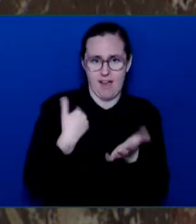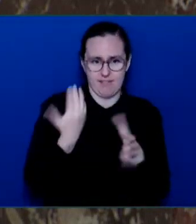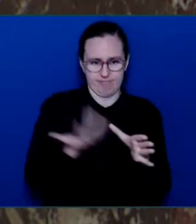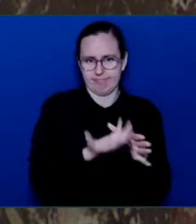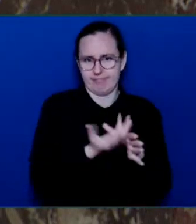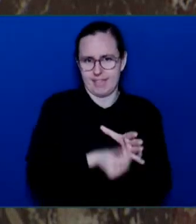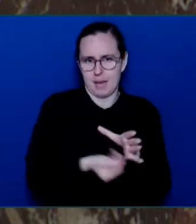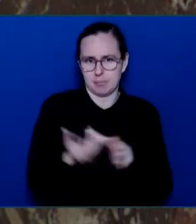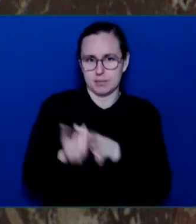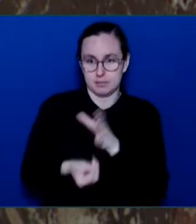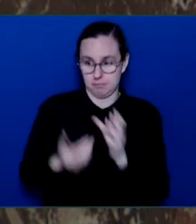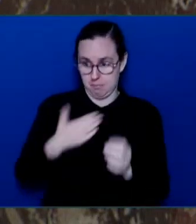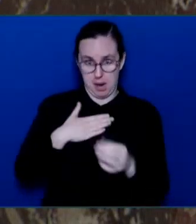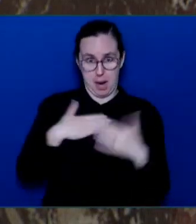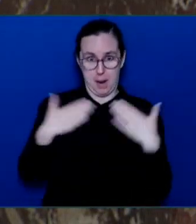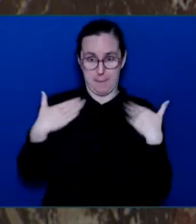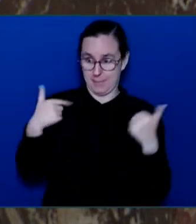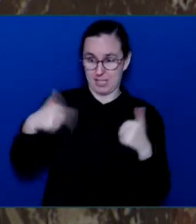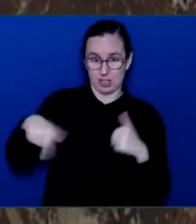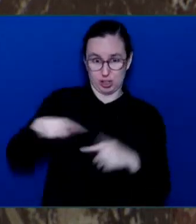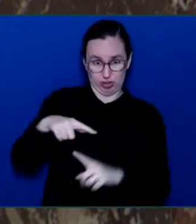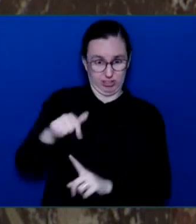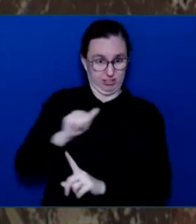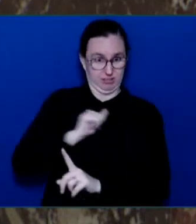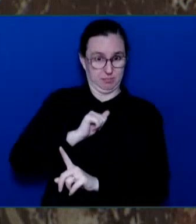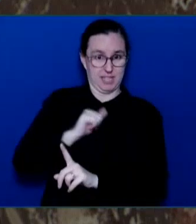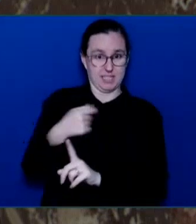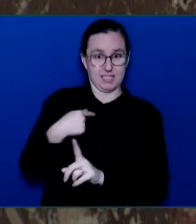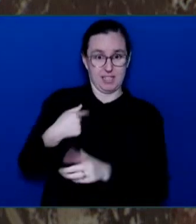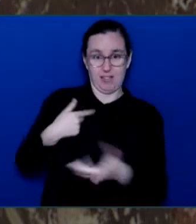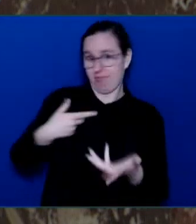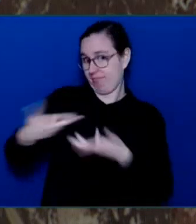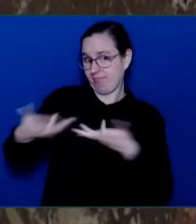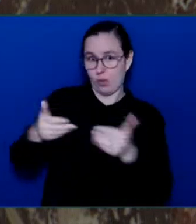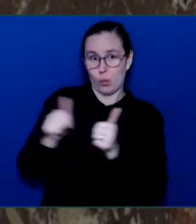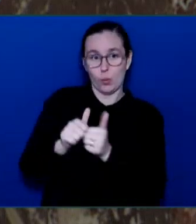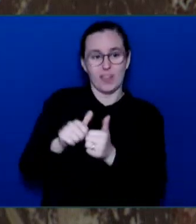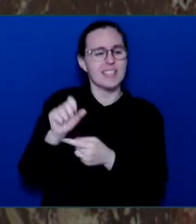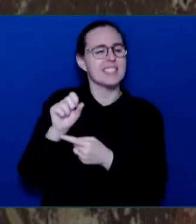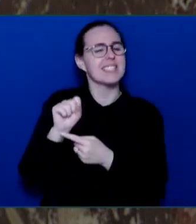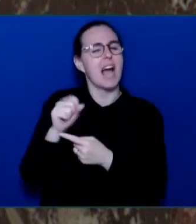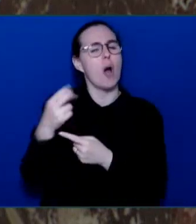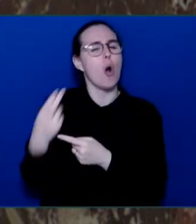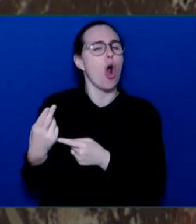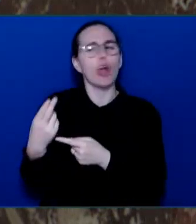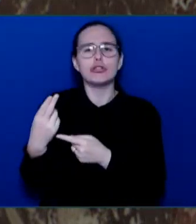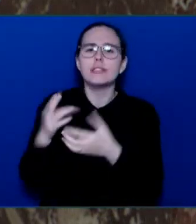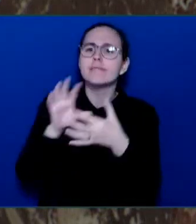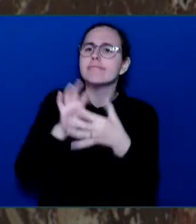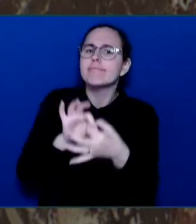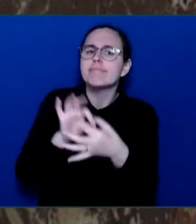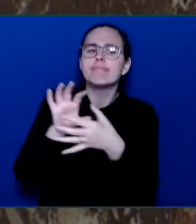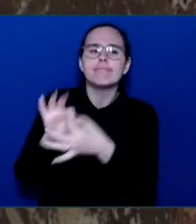our stakeholders and looking out like how we can make sure that every child reaches their full potential.